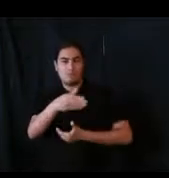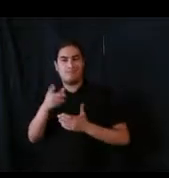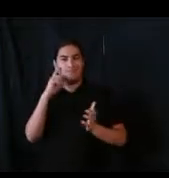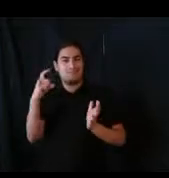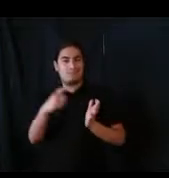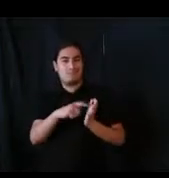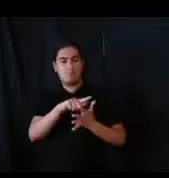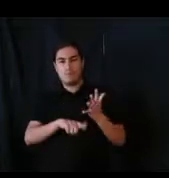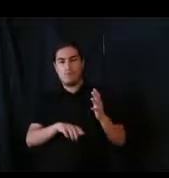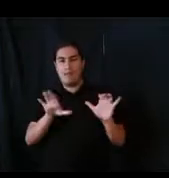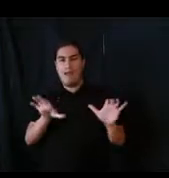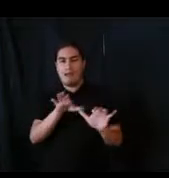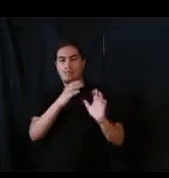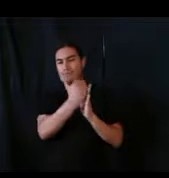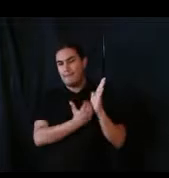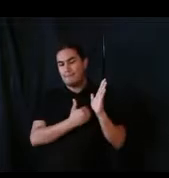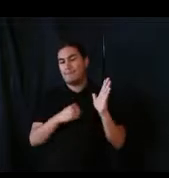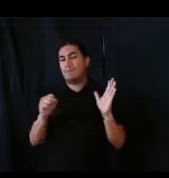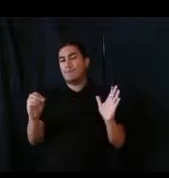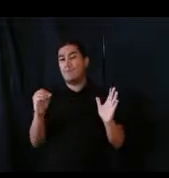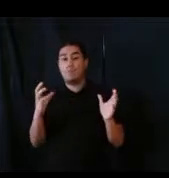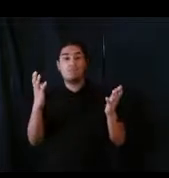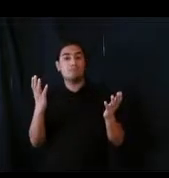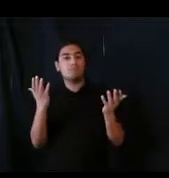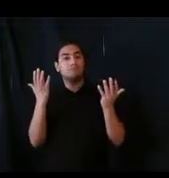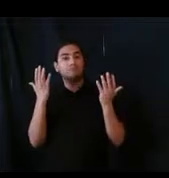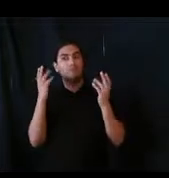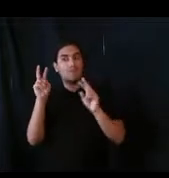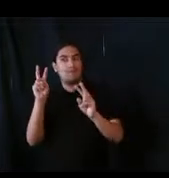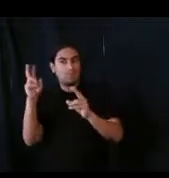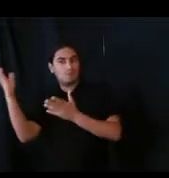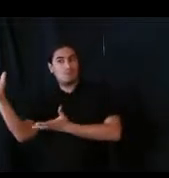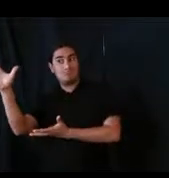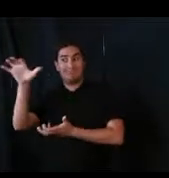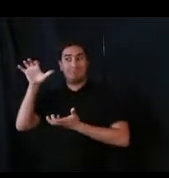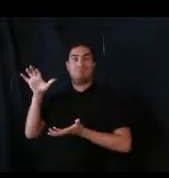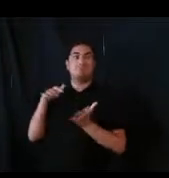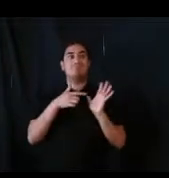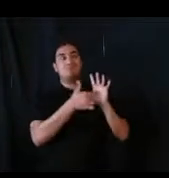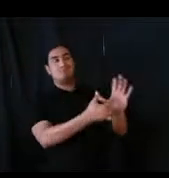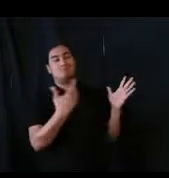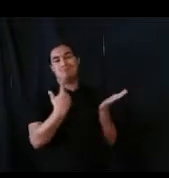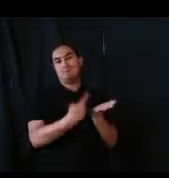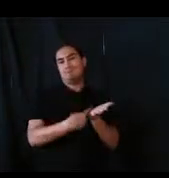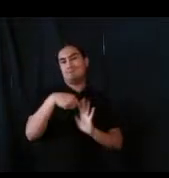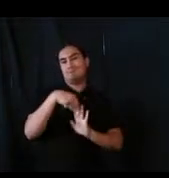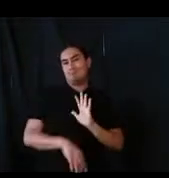those action steps so we look forward to bringing that back to you and having more discussion with you on that